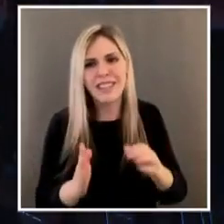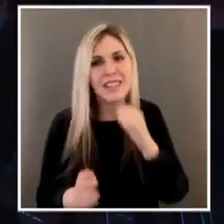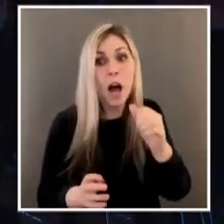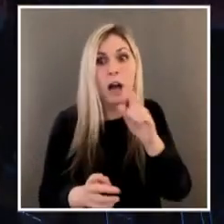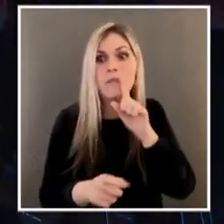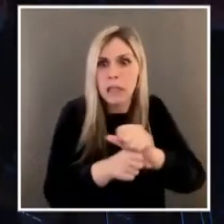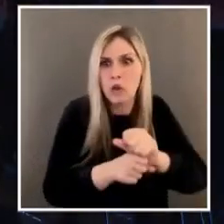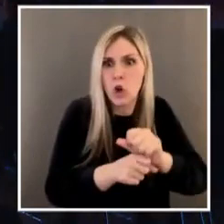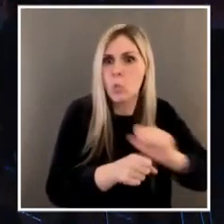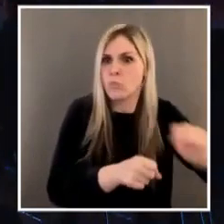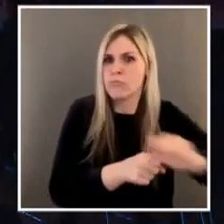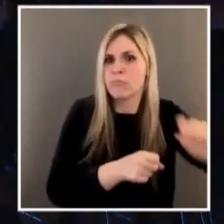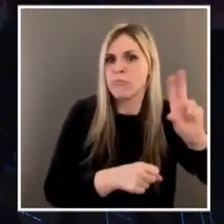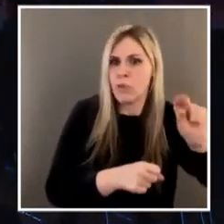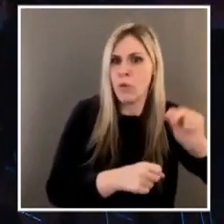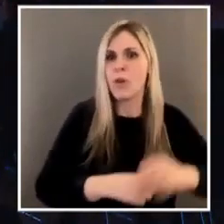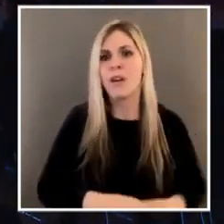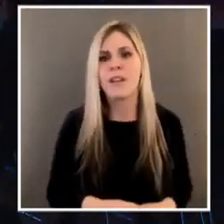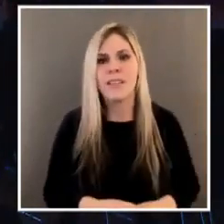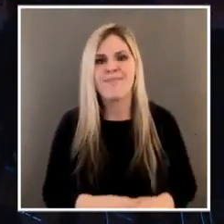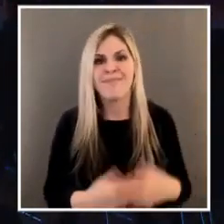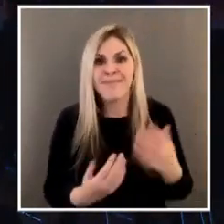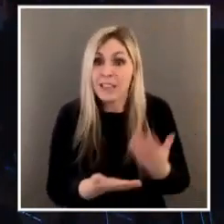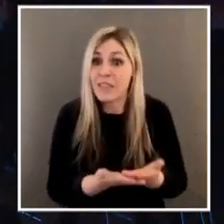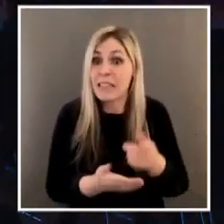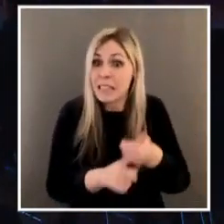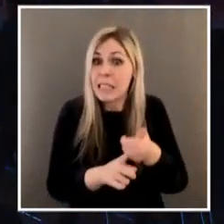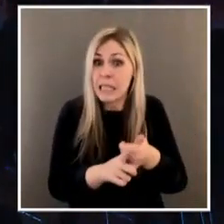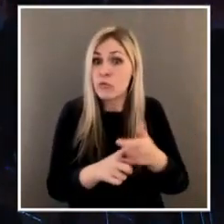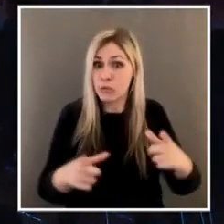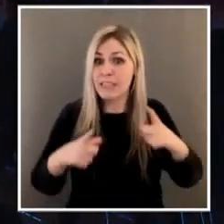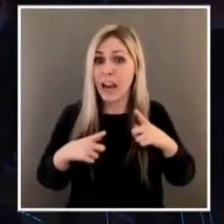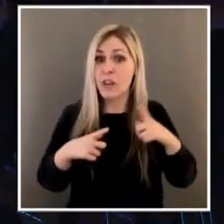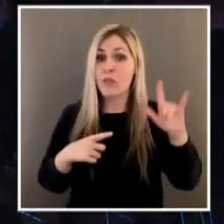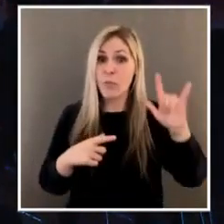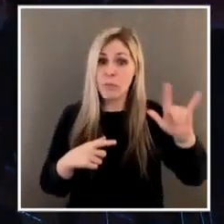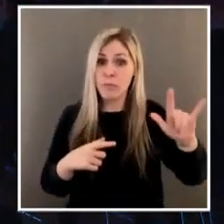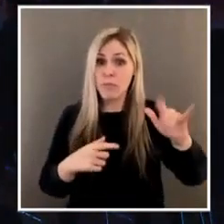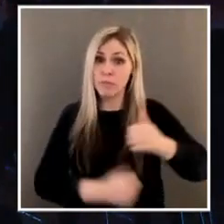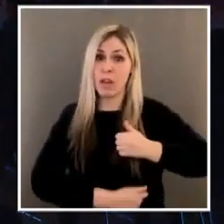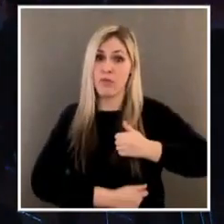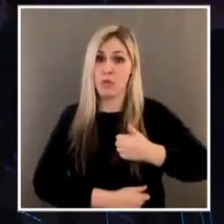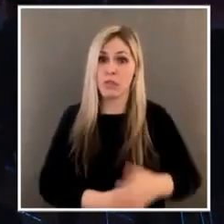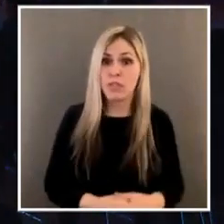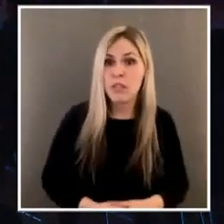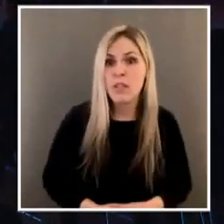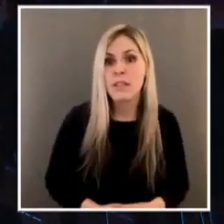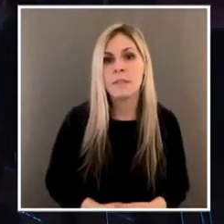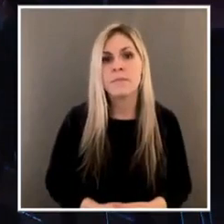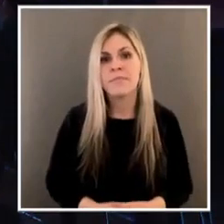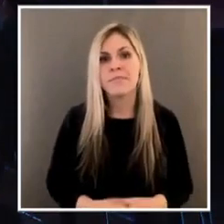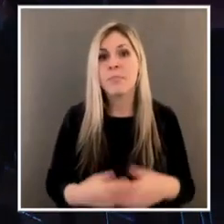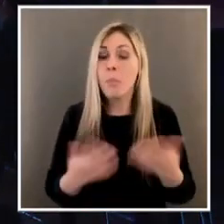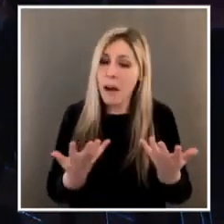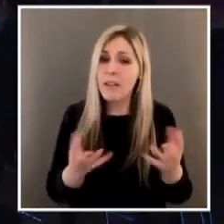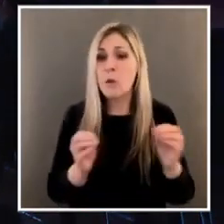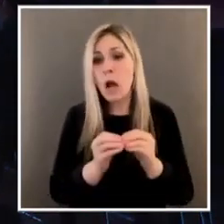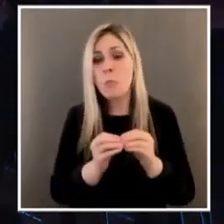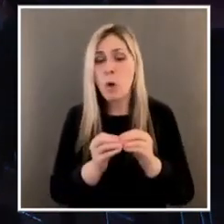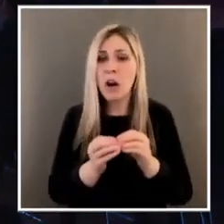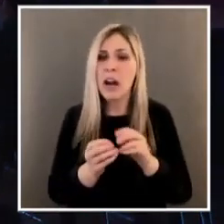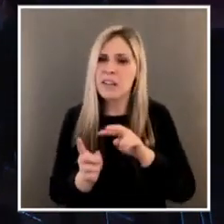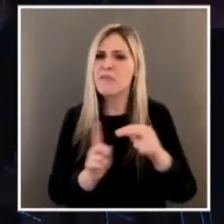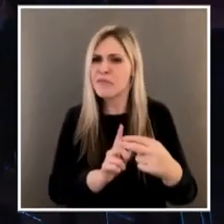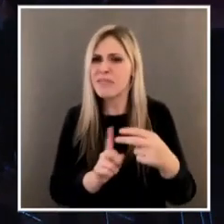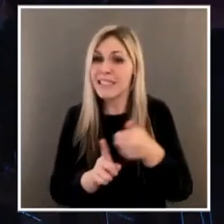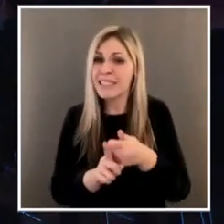sense. In fact, he was retired from the Air Force, but maybe in a more figurative way, he was.